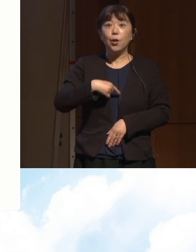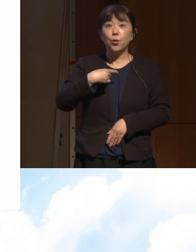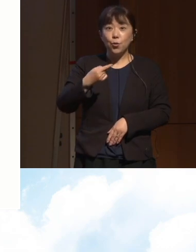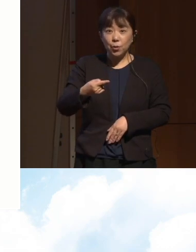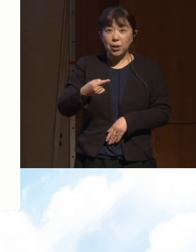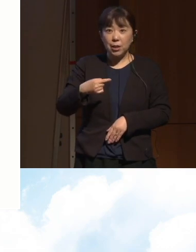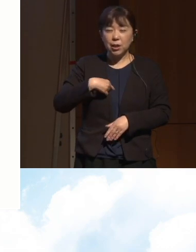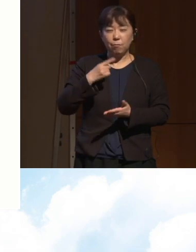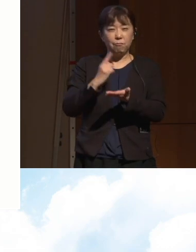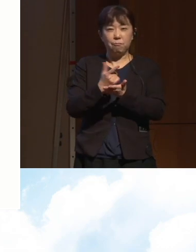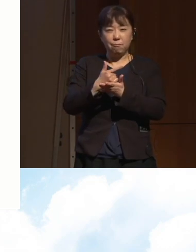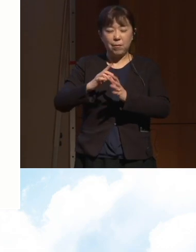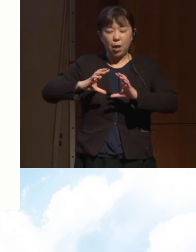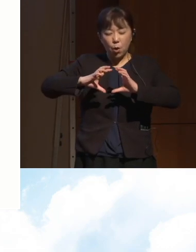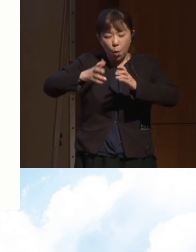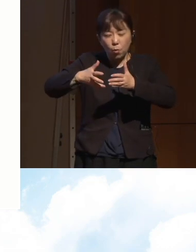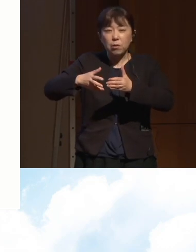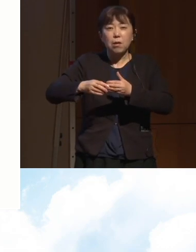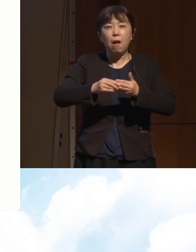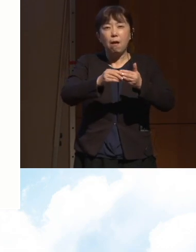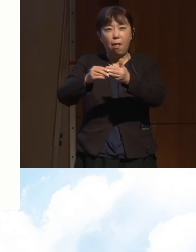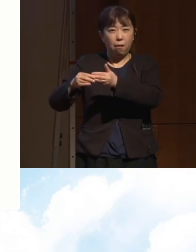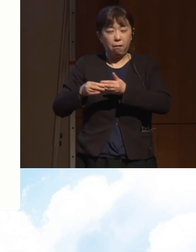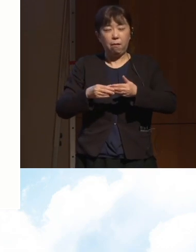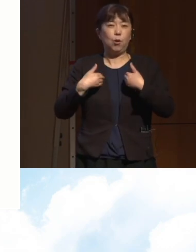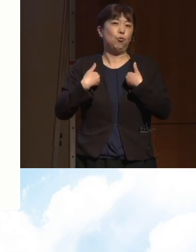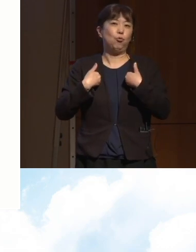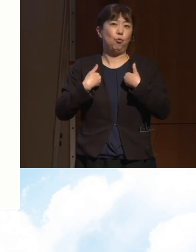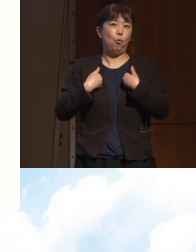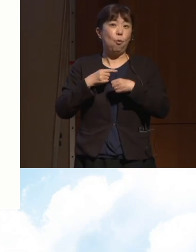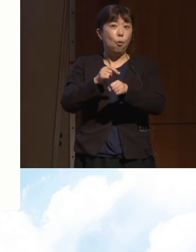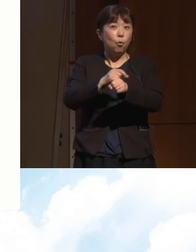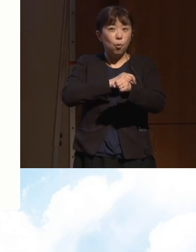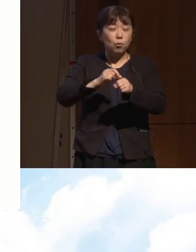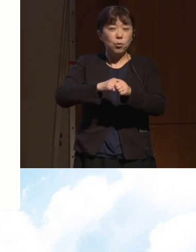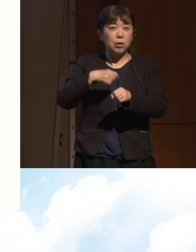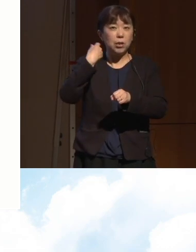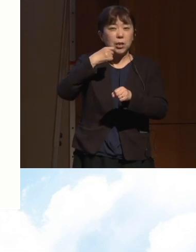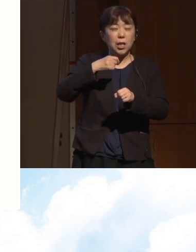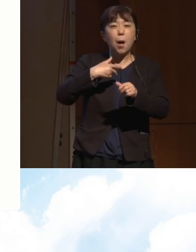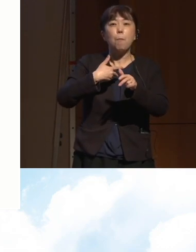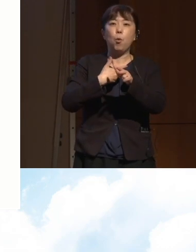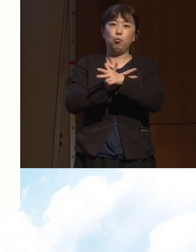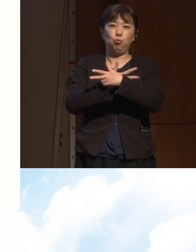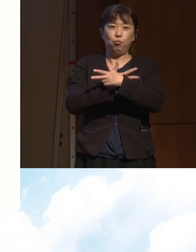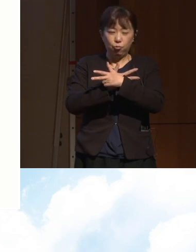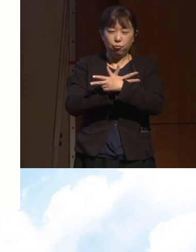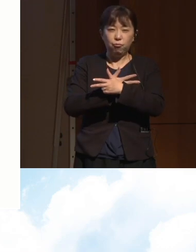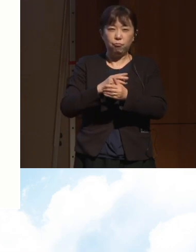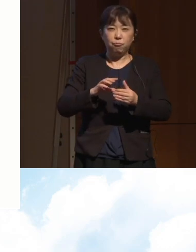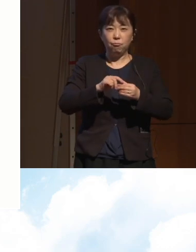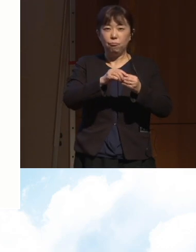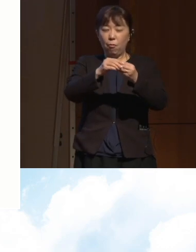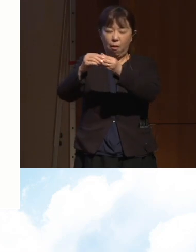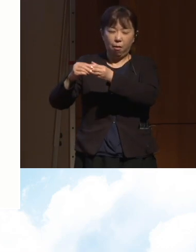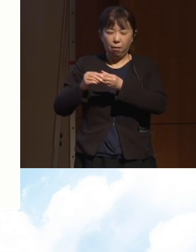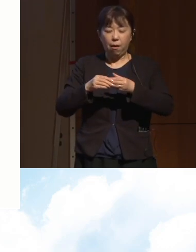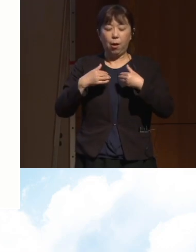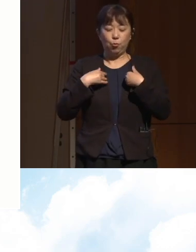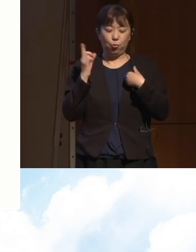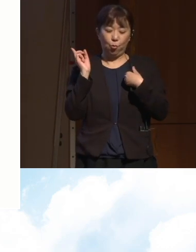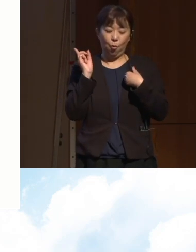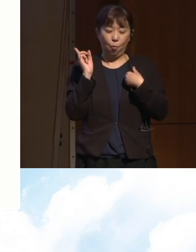North-South collaboration. So J.J. Mayembe is an incredible man who leads